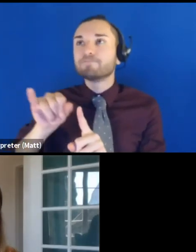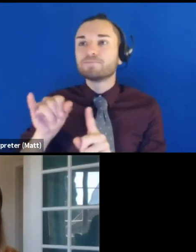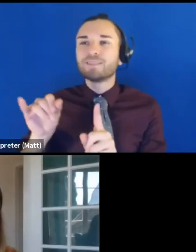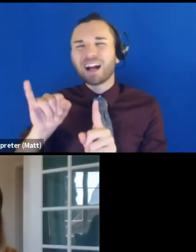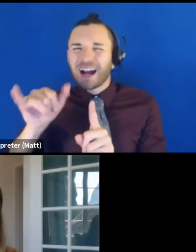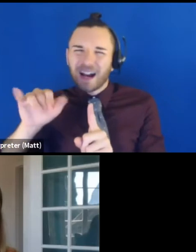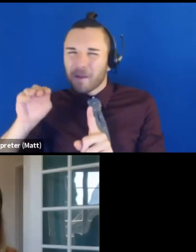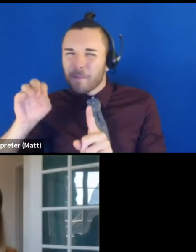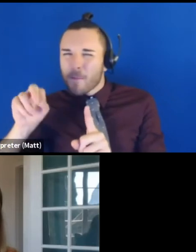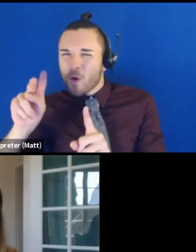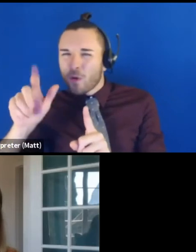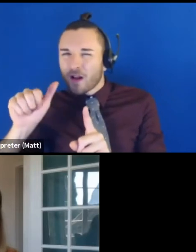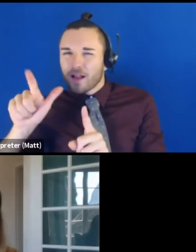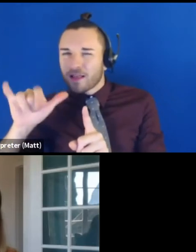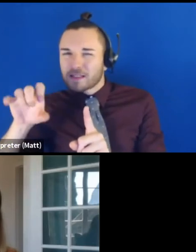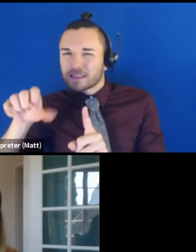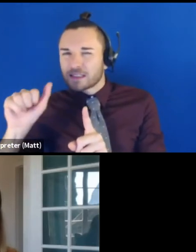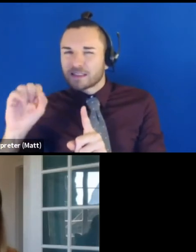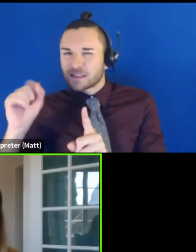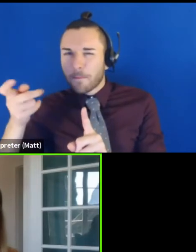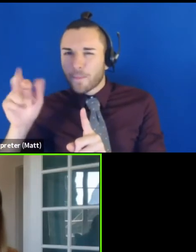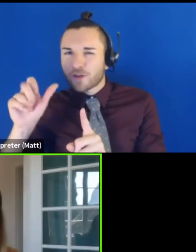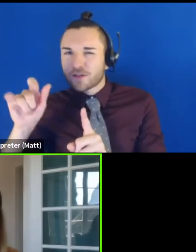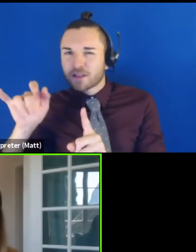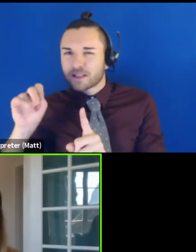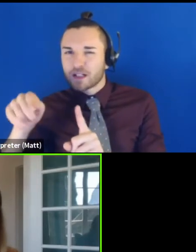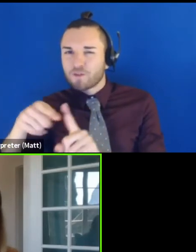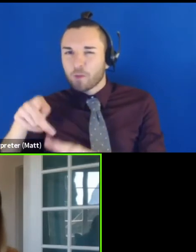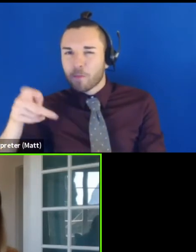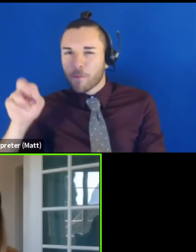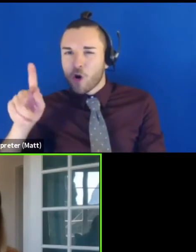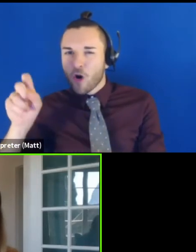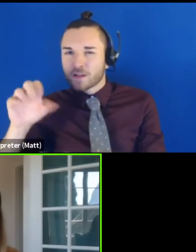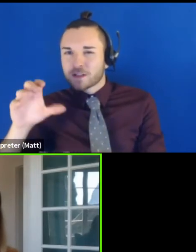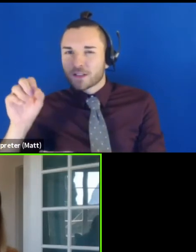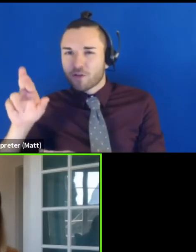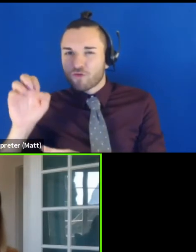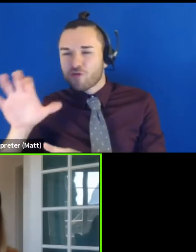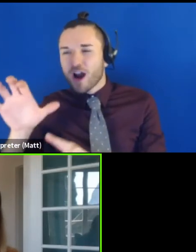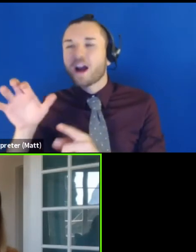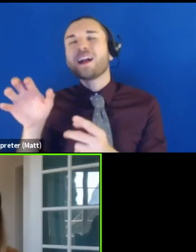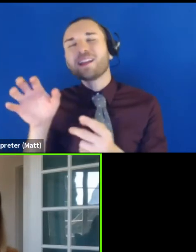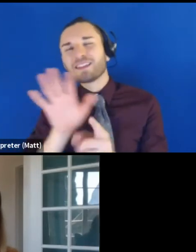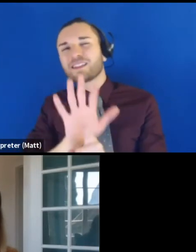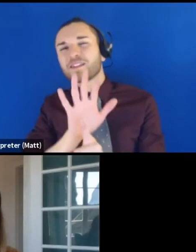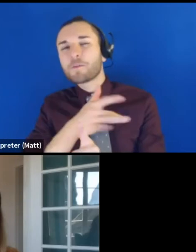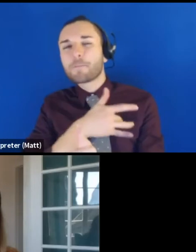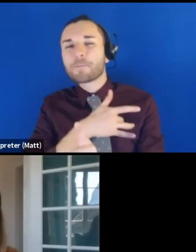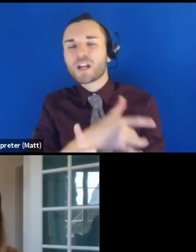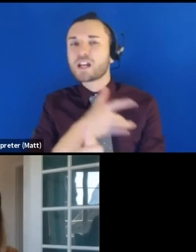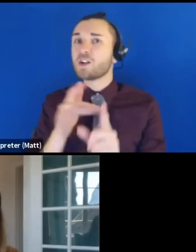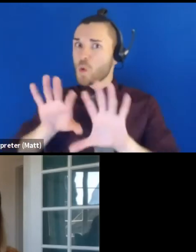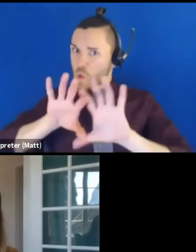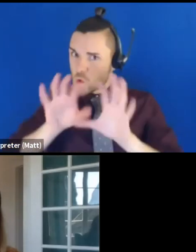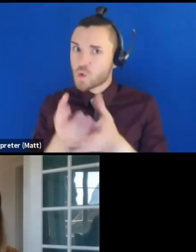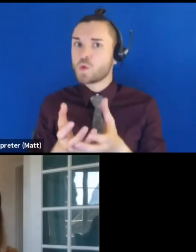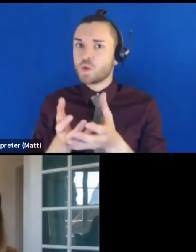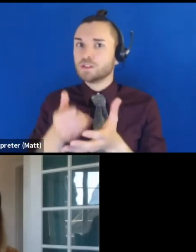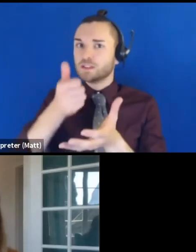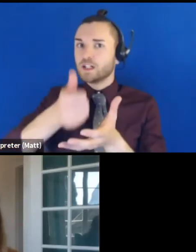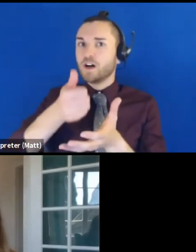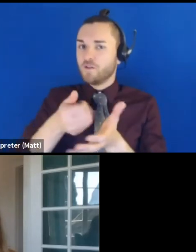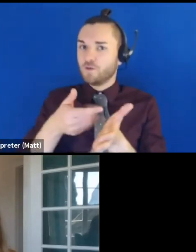Lisa, whatever her name is, Saperstein. And get to do, like, you know, they're both full characters. And frankly, Abby, who seems